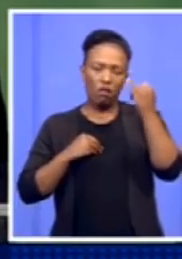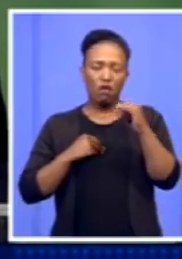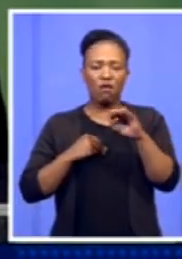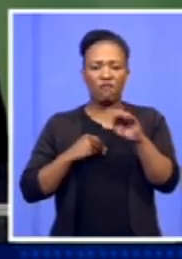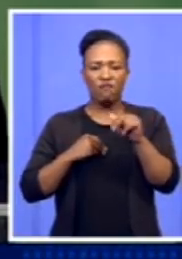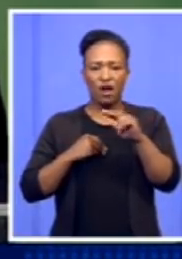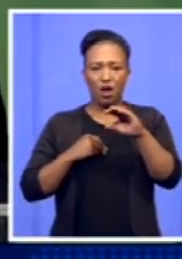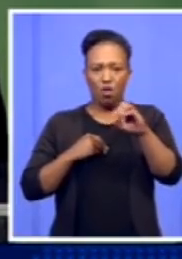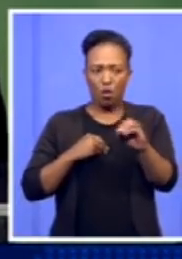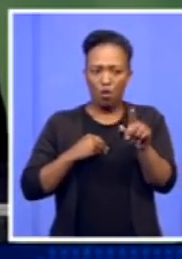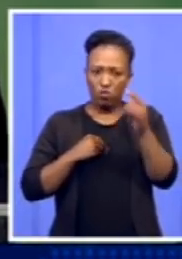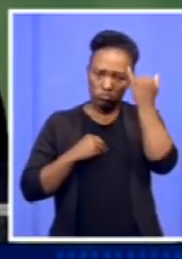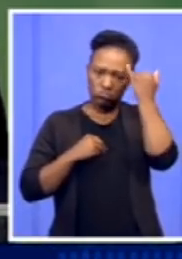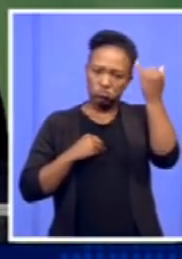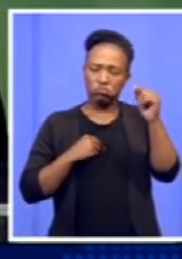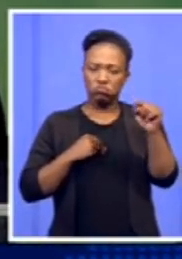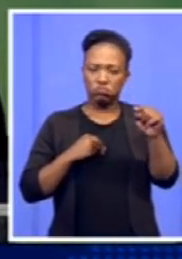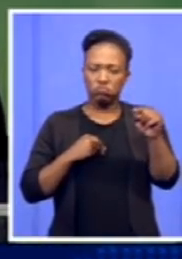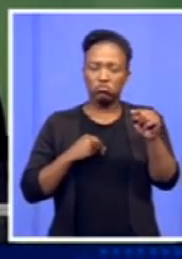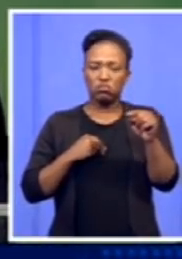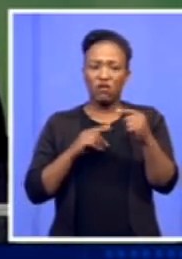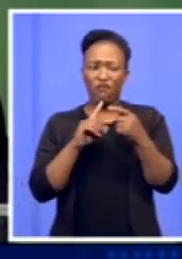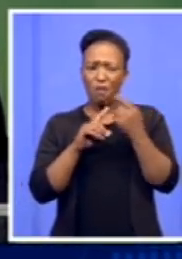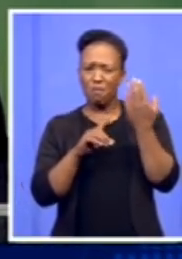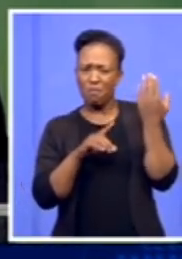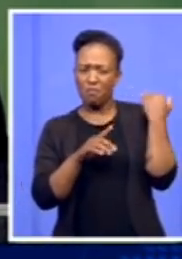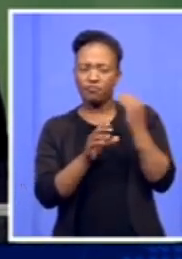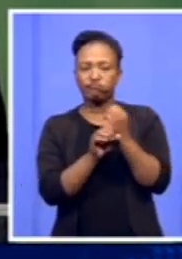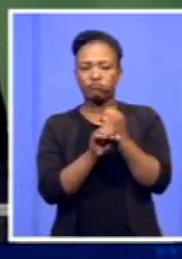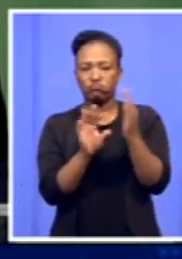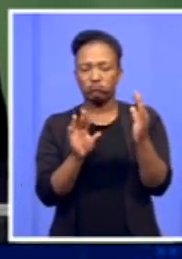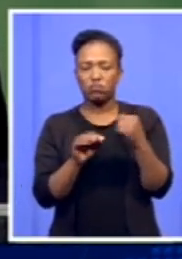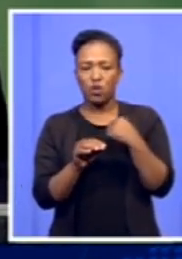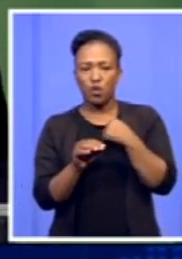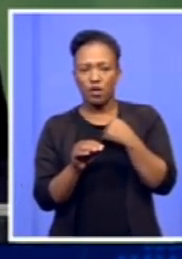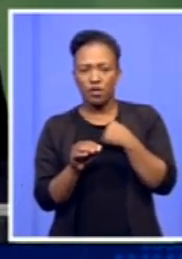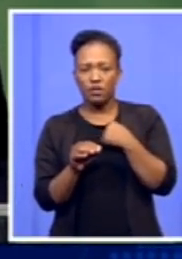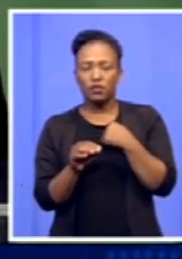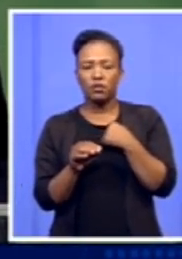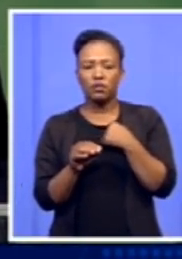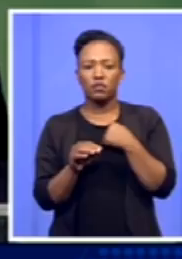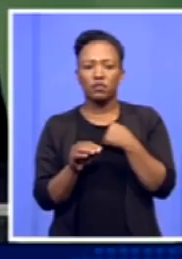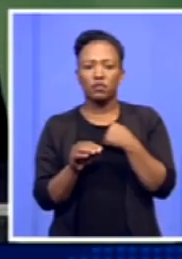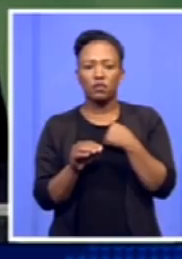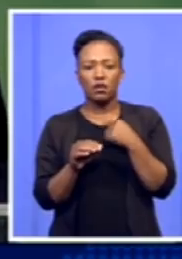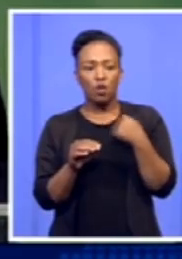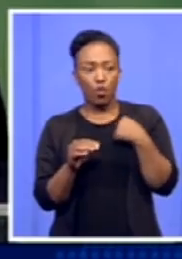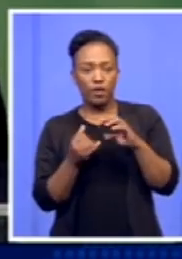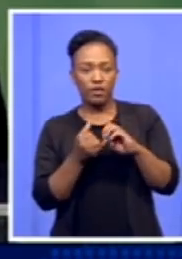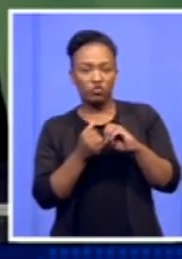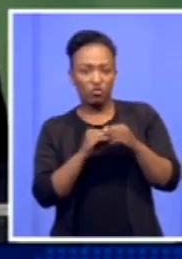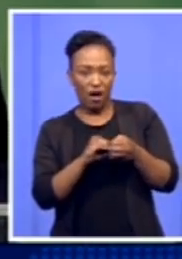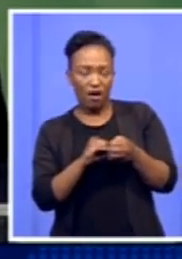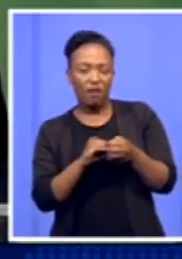From the outset, we have tried to approach this crisis,